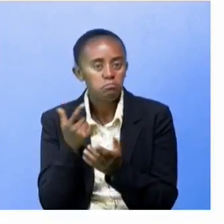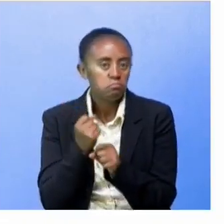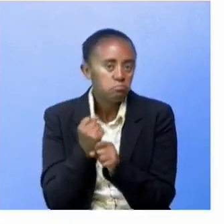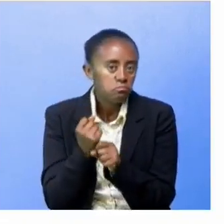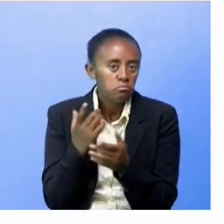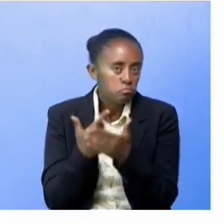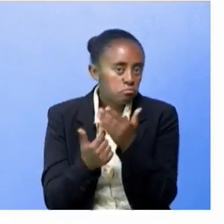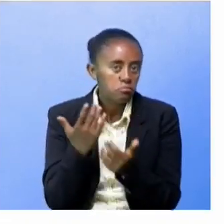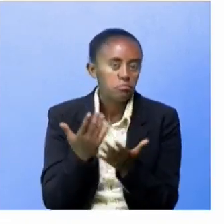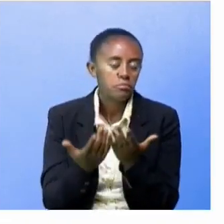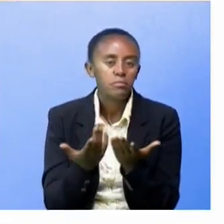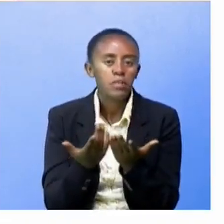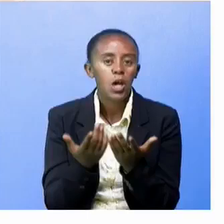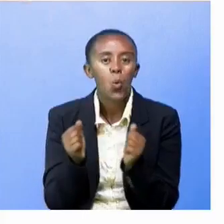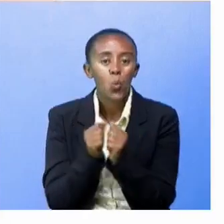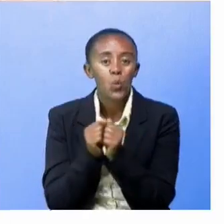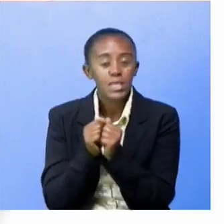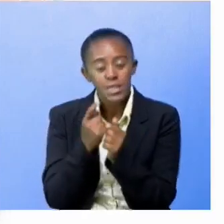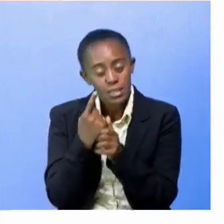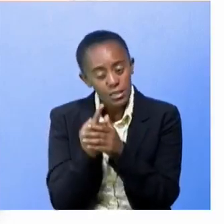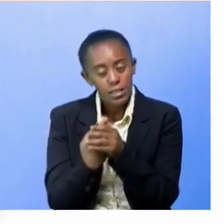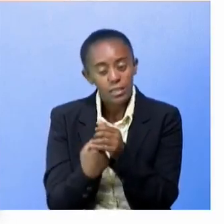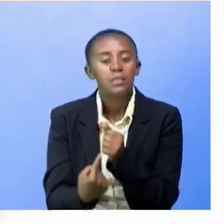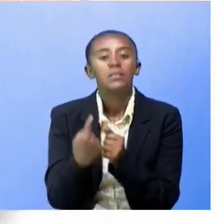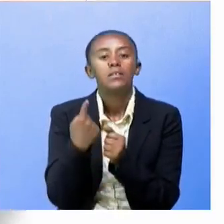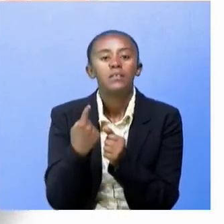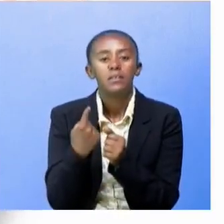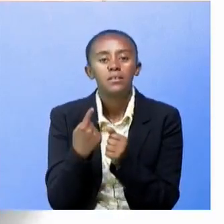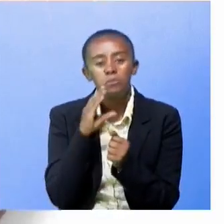with a single